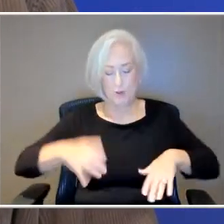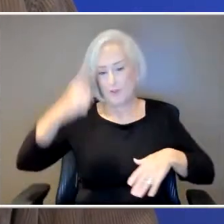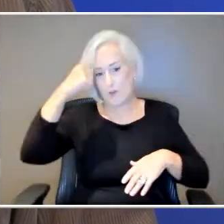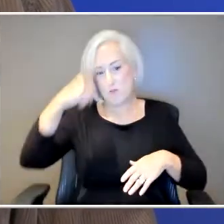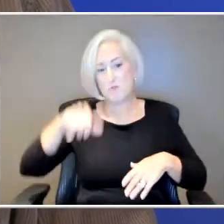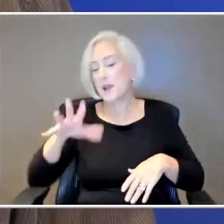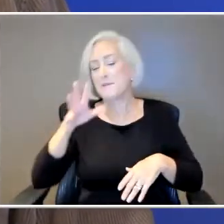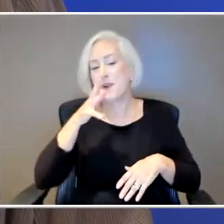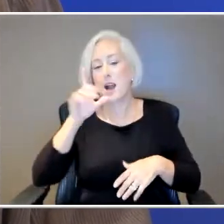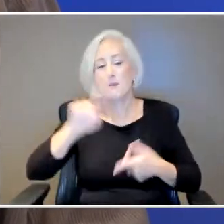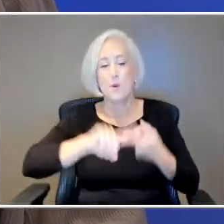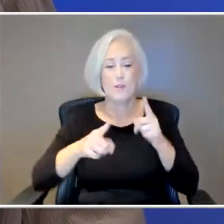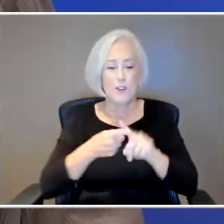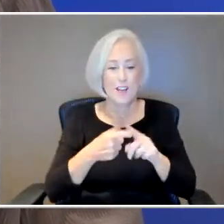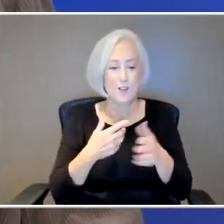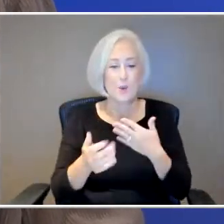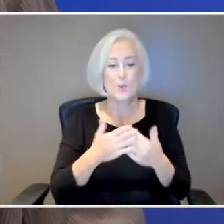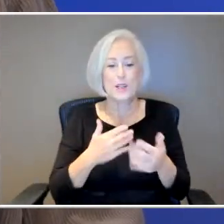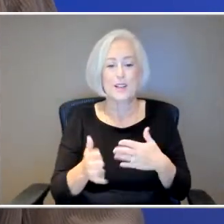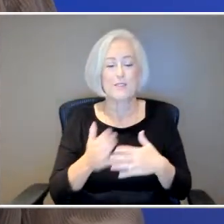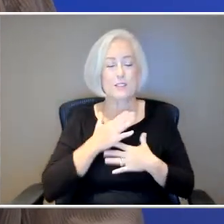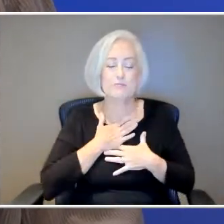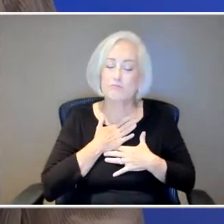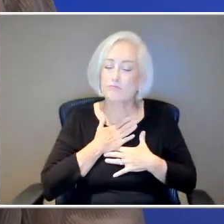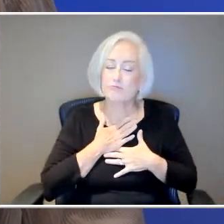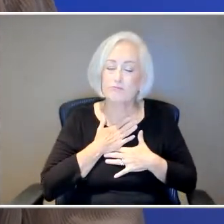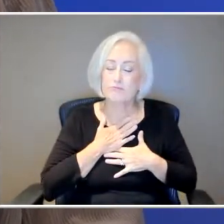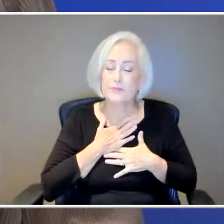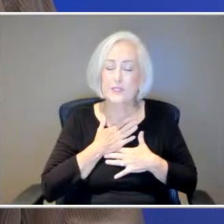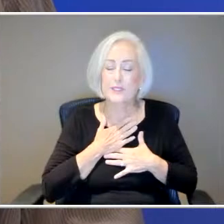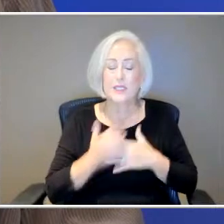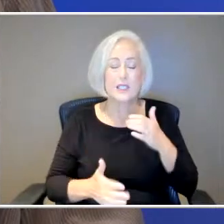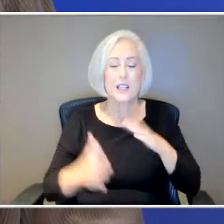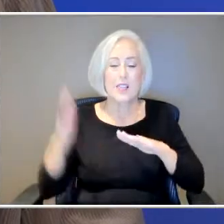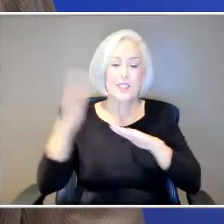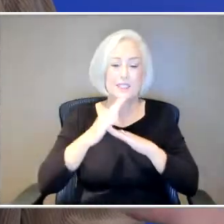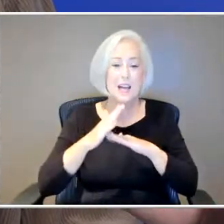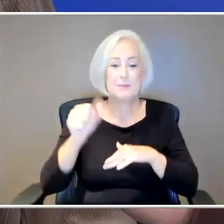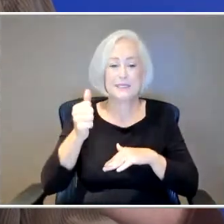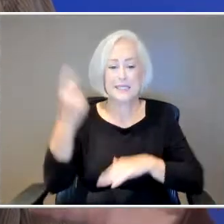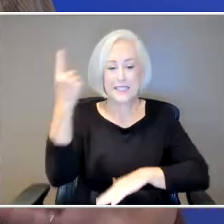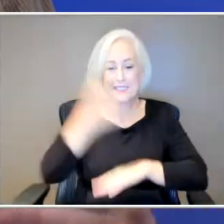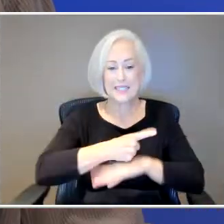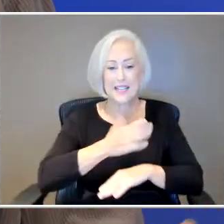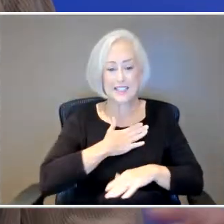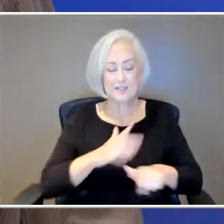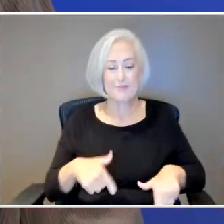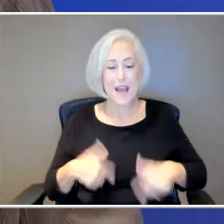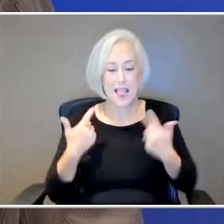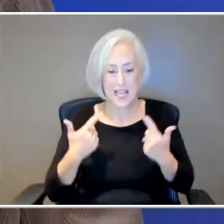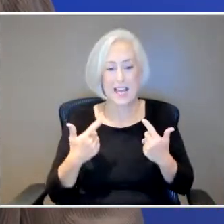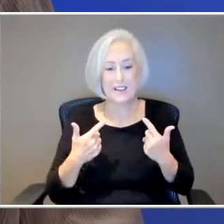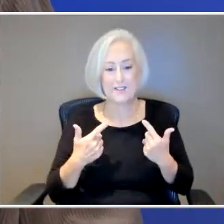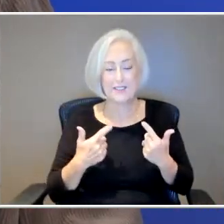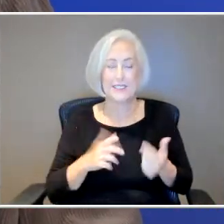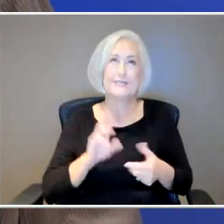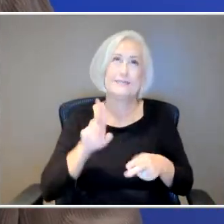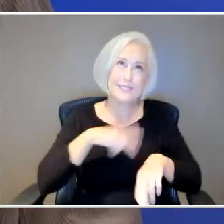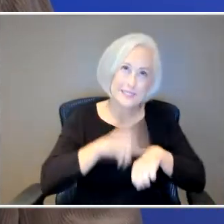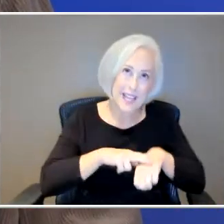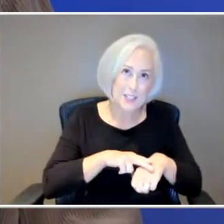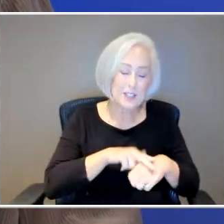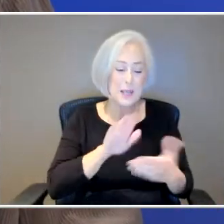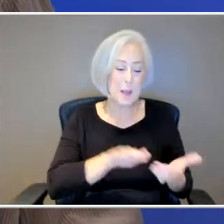It was. I said it's one of the top 10 best days of my life. I mean, of course, marriage and having kids